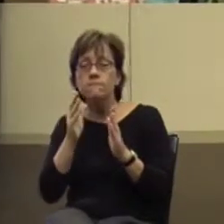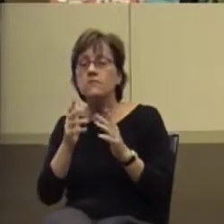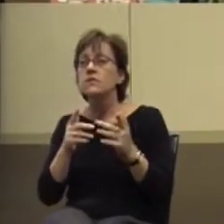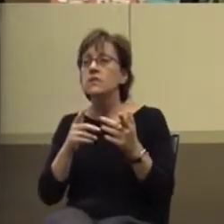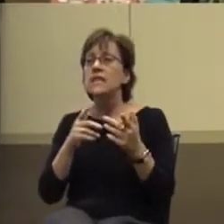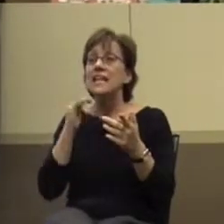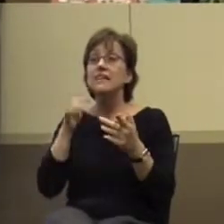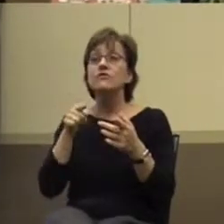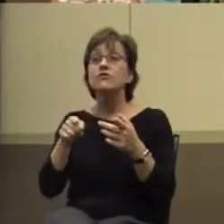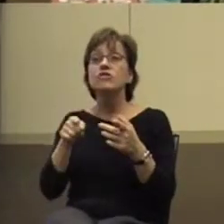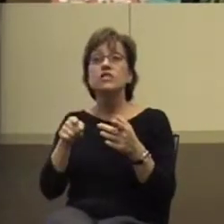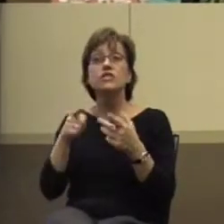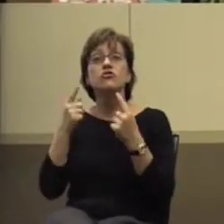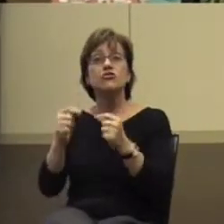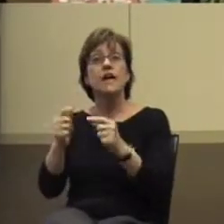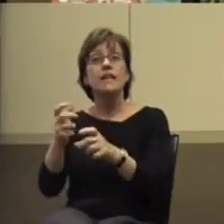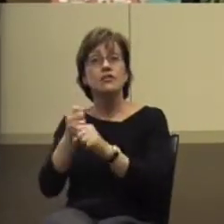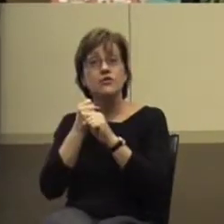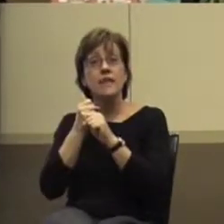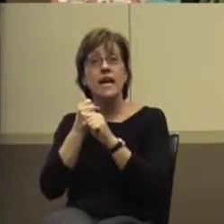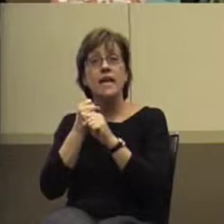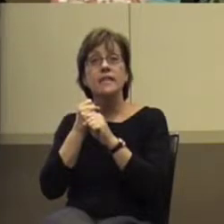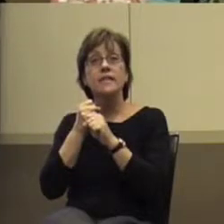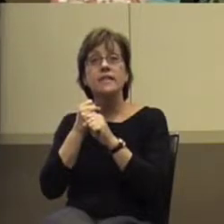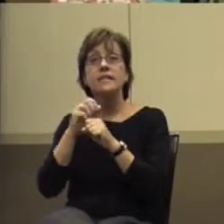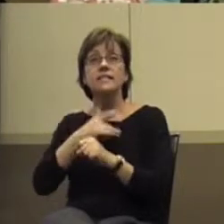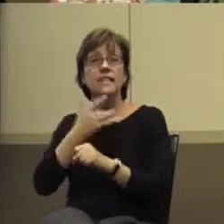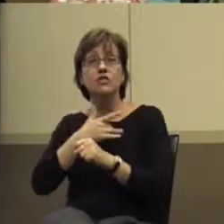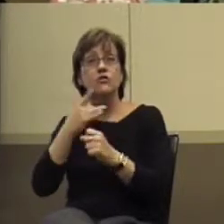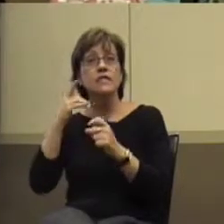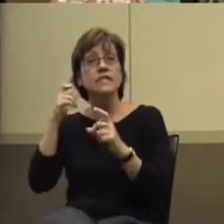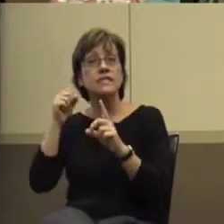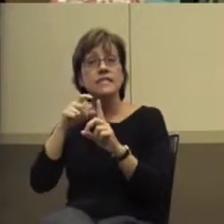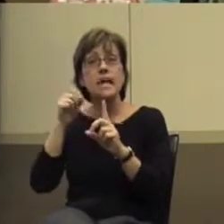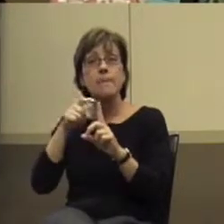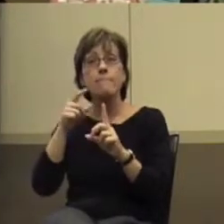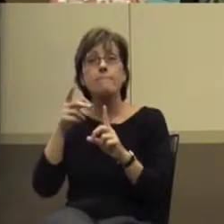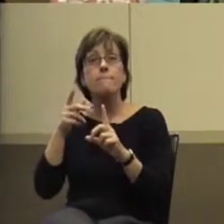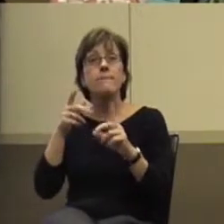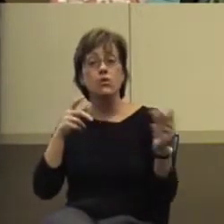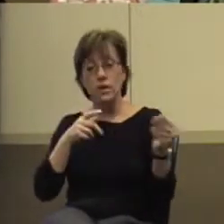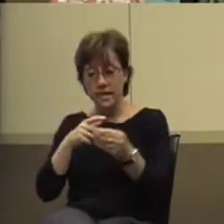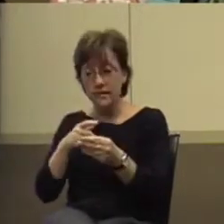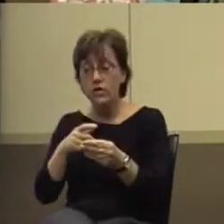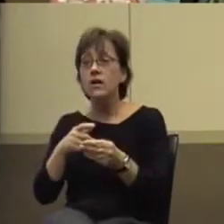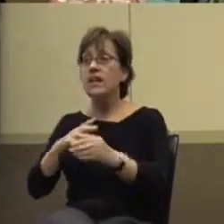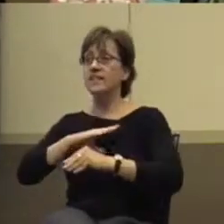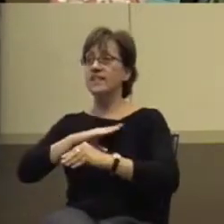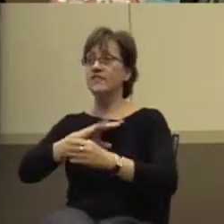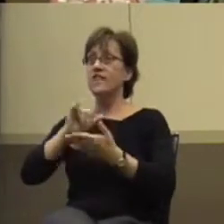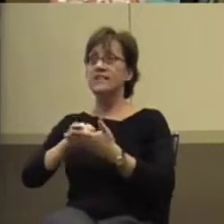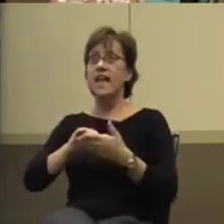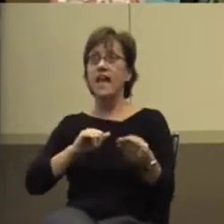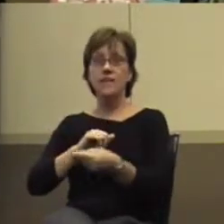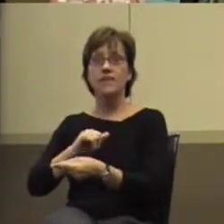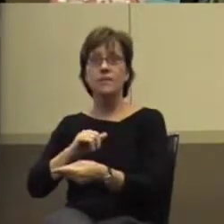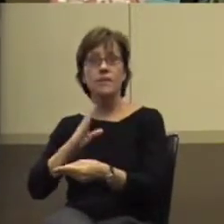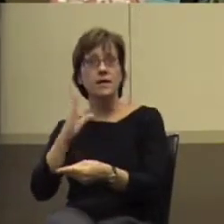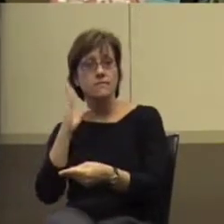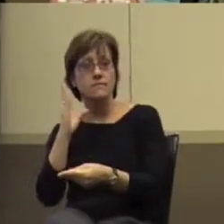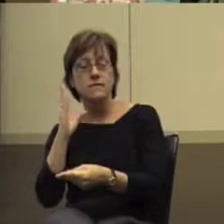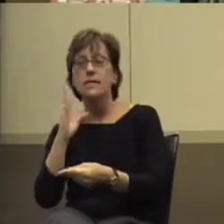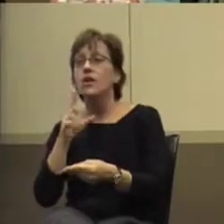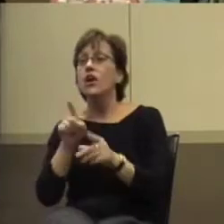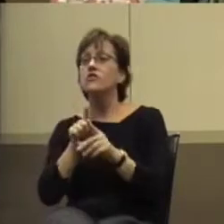of if she's trying to get sensory stimulation, it gives her that immediate function, but then it